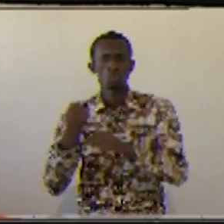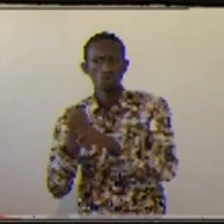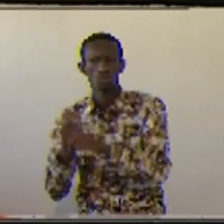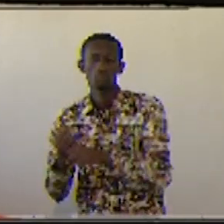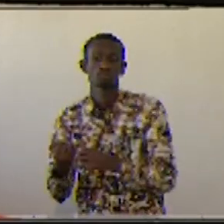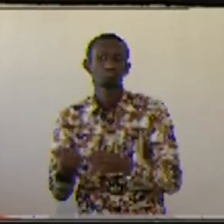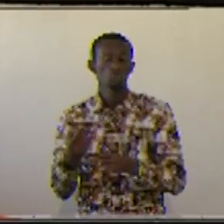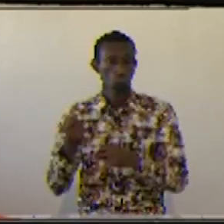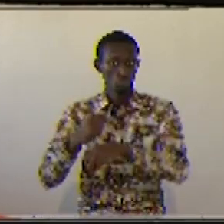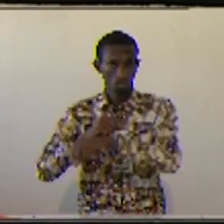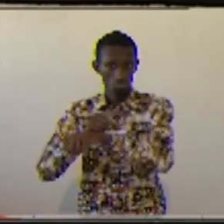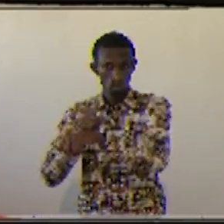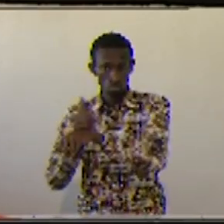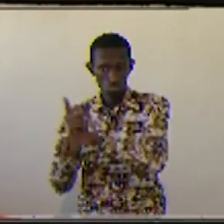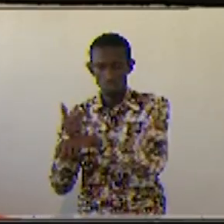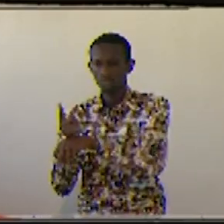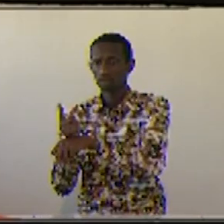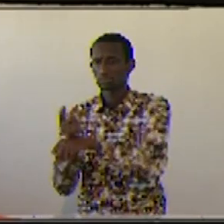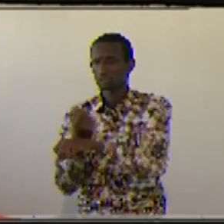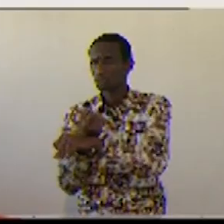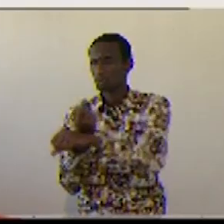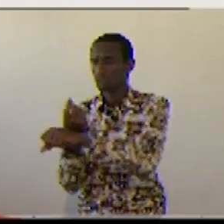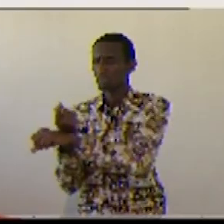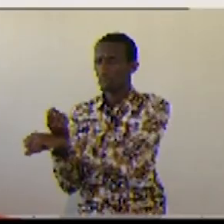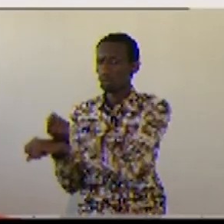30 seconds for each equation.